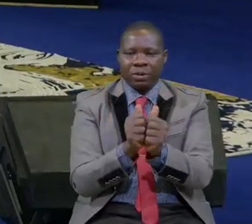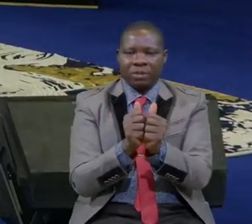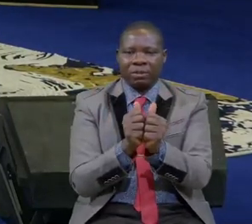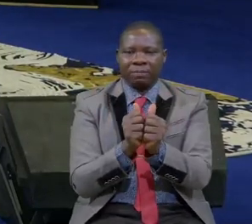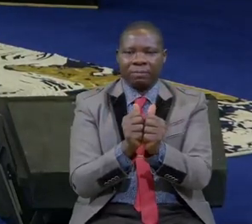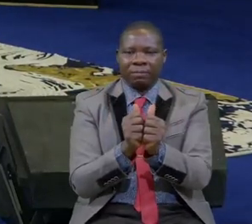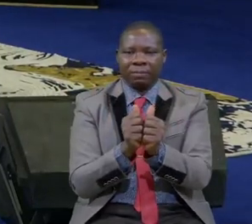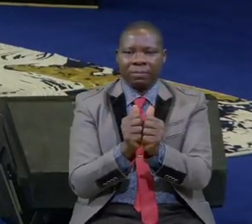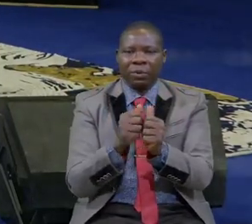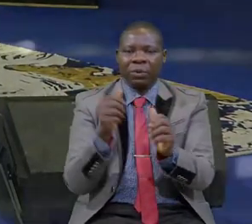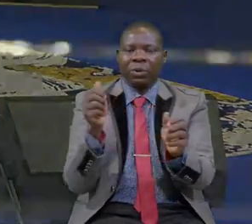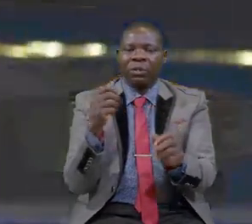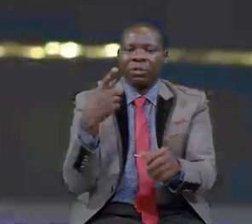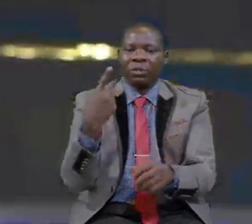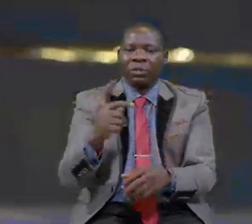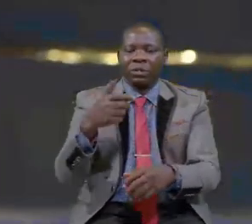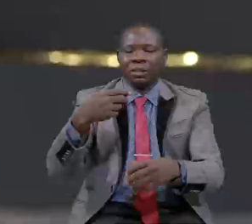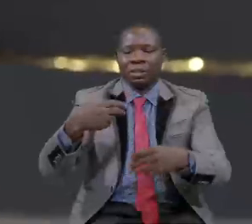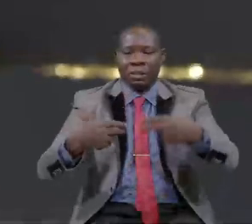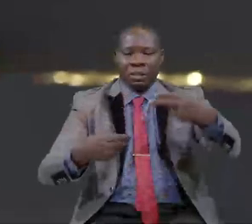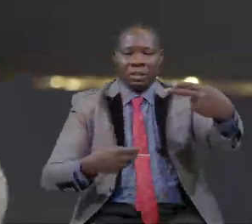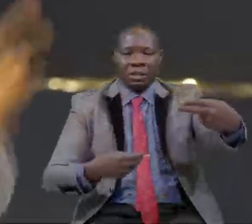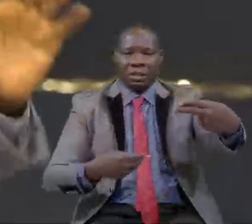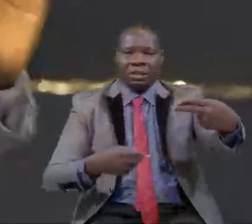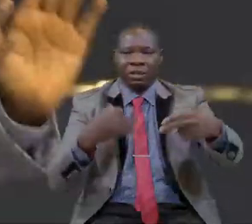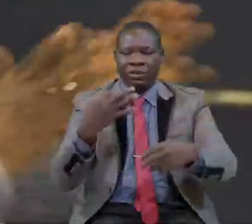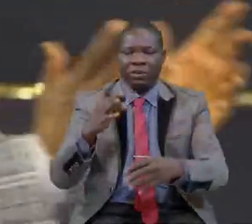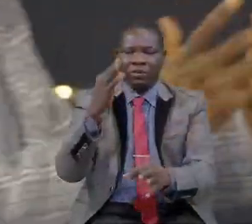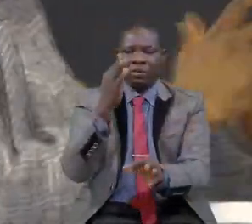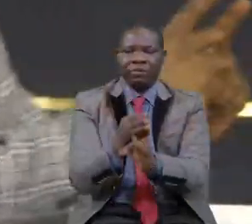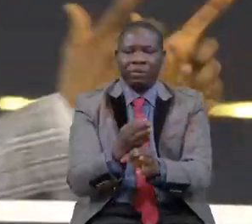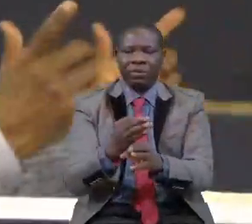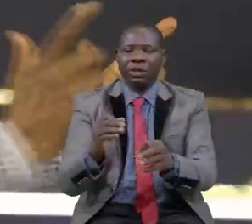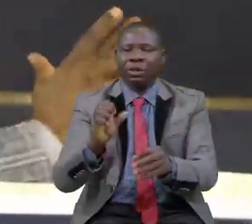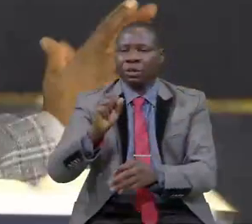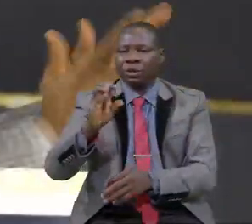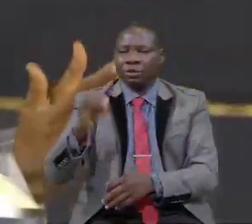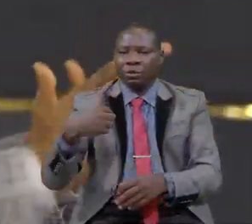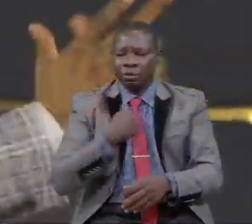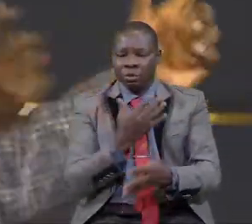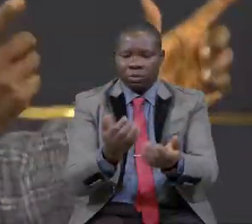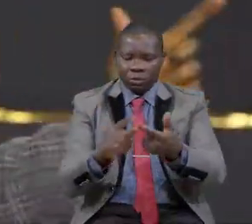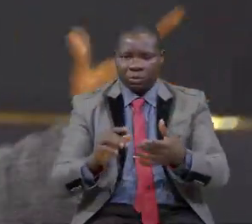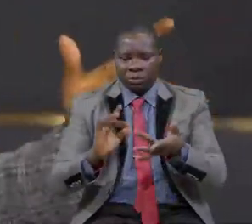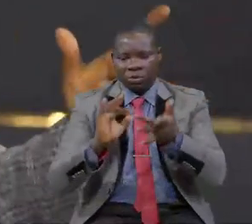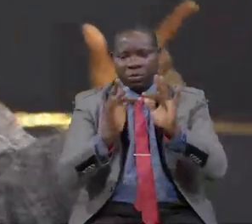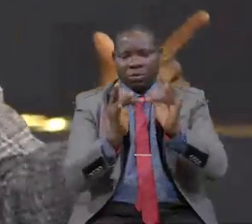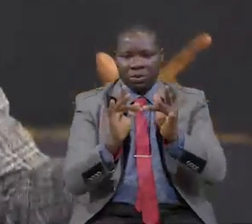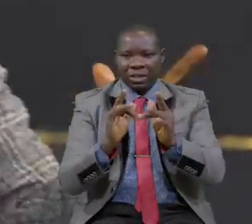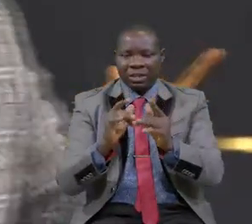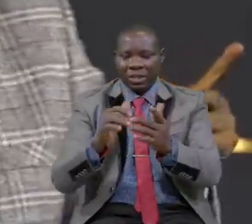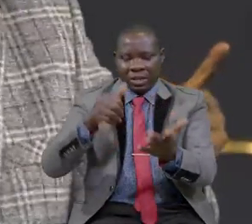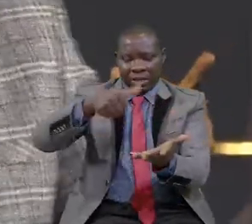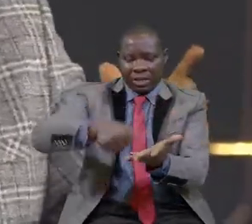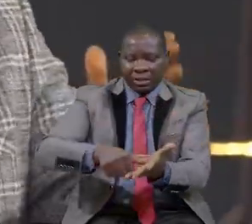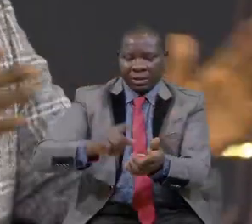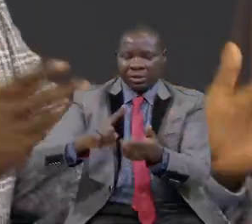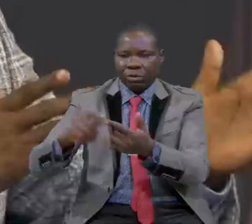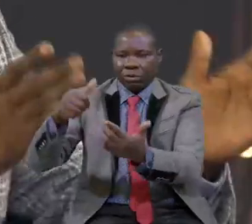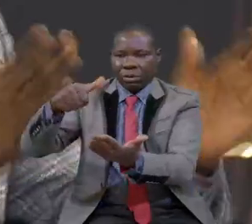with the H of faith. And so we're connecting letter to letter